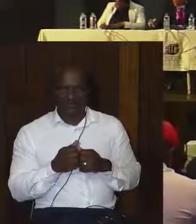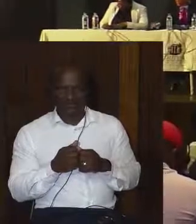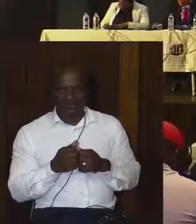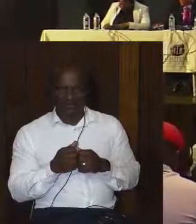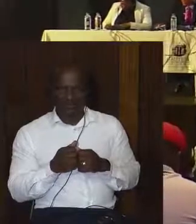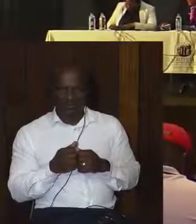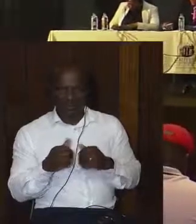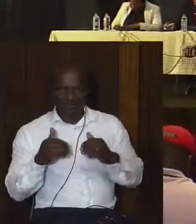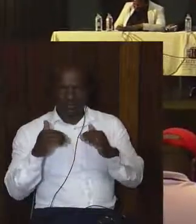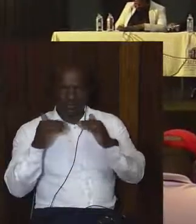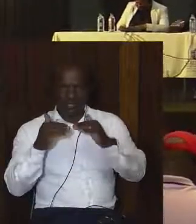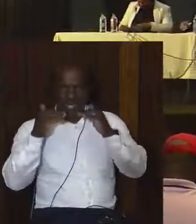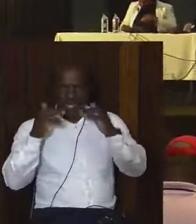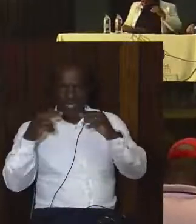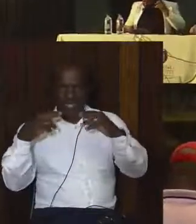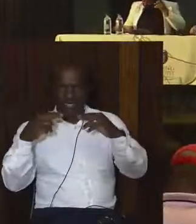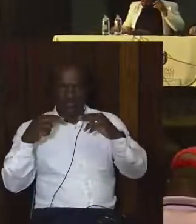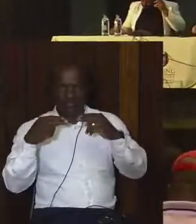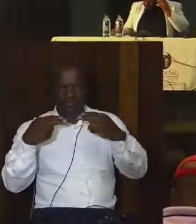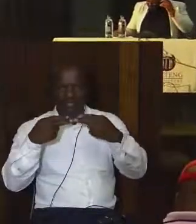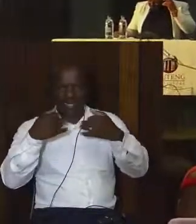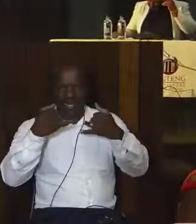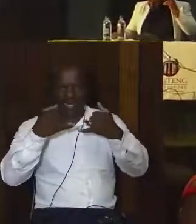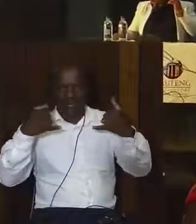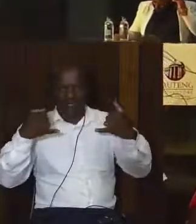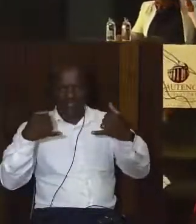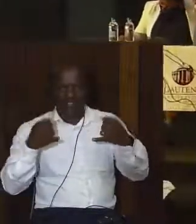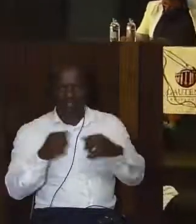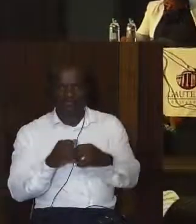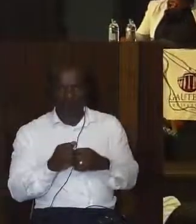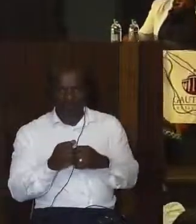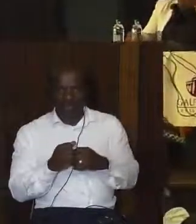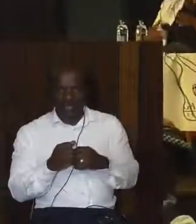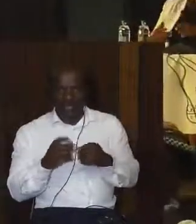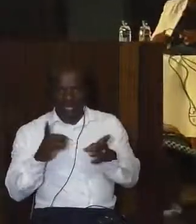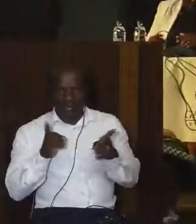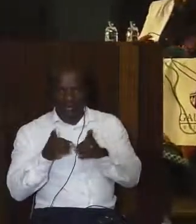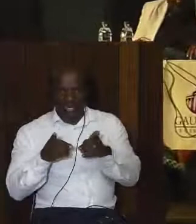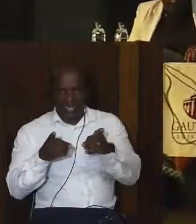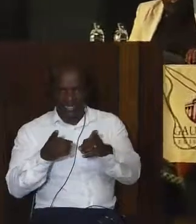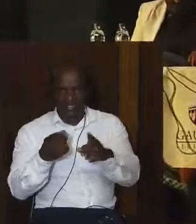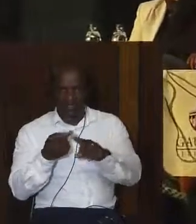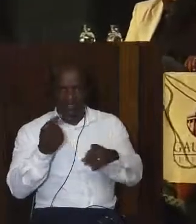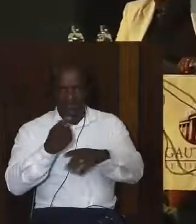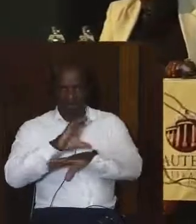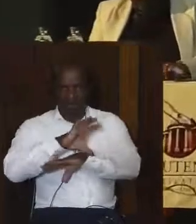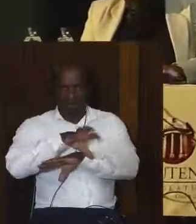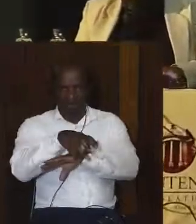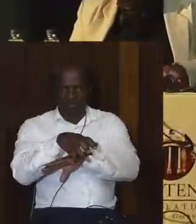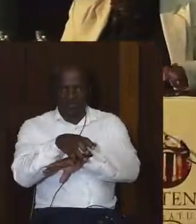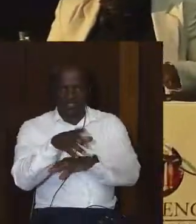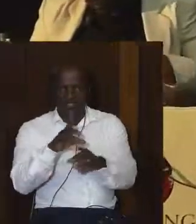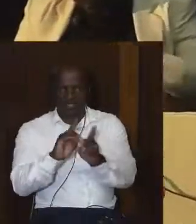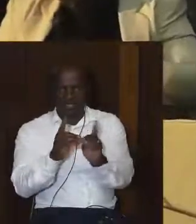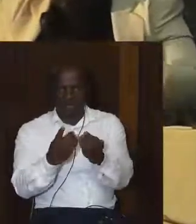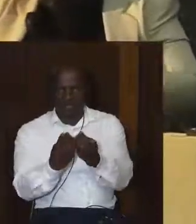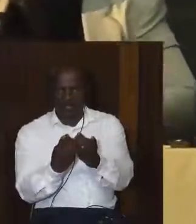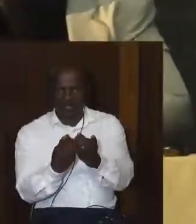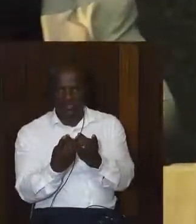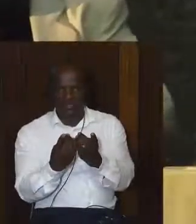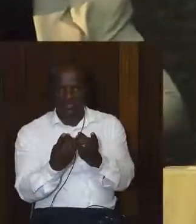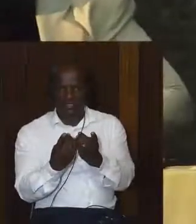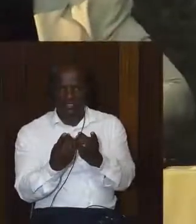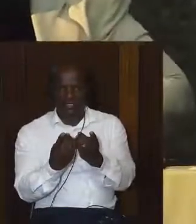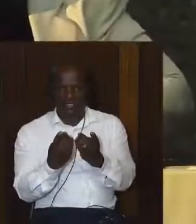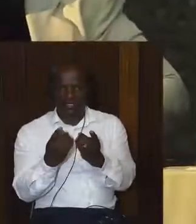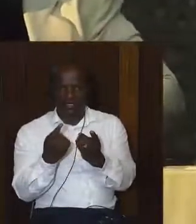the budget issues. Chair, I think the directive from the Provincial Treasury is very clear. As a department, we